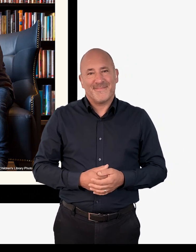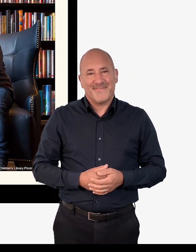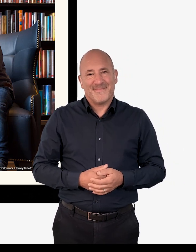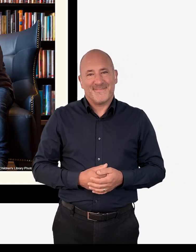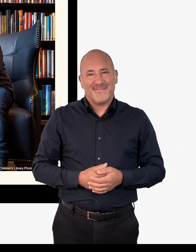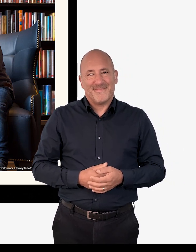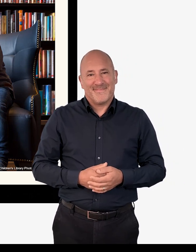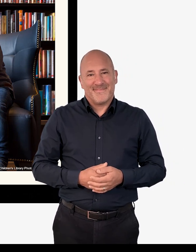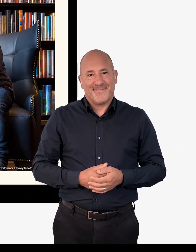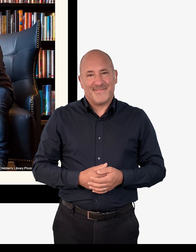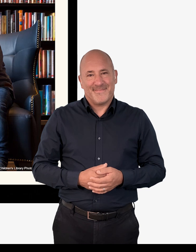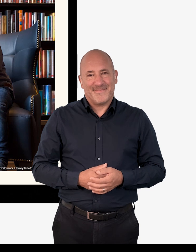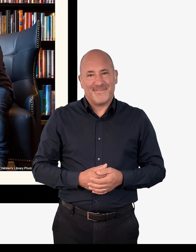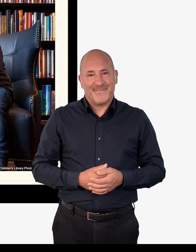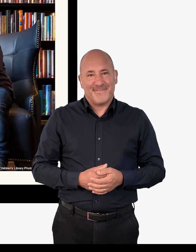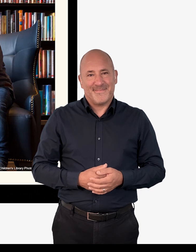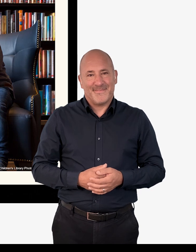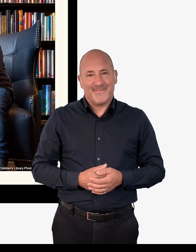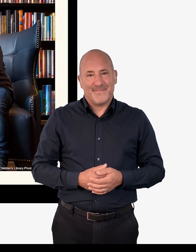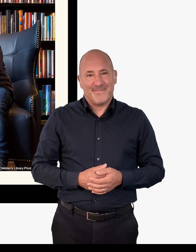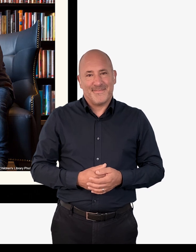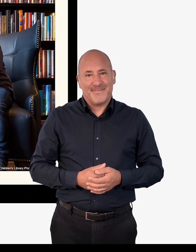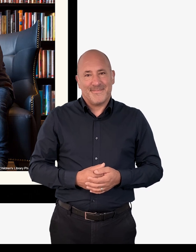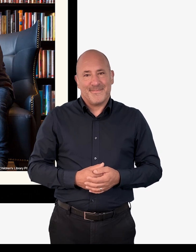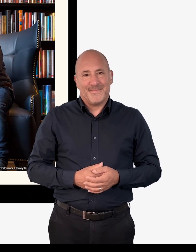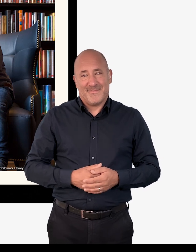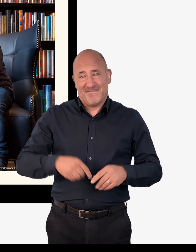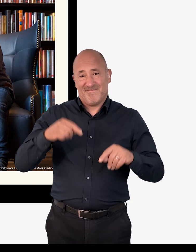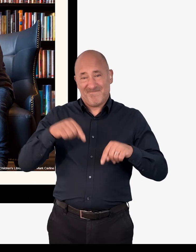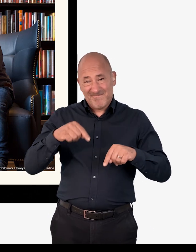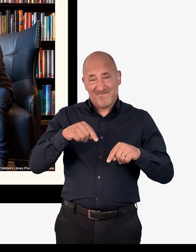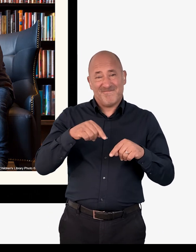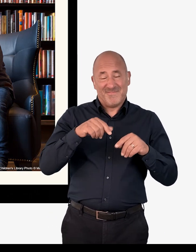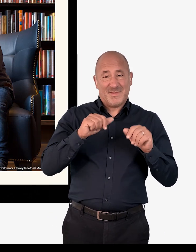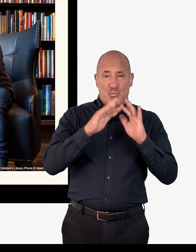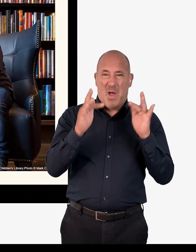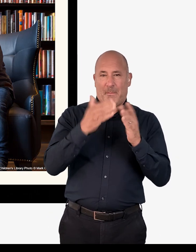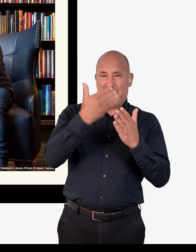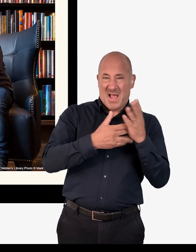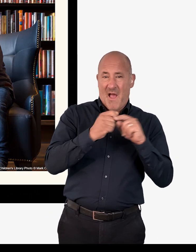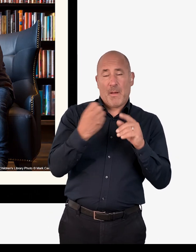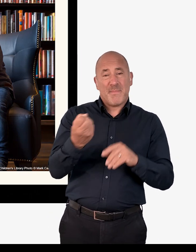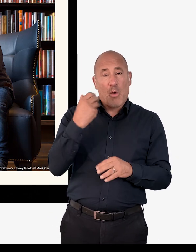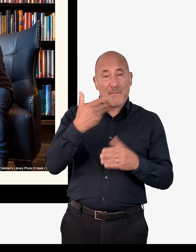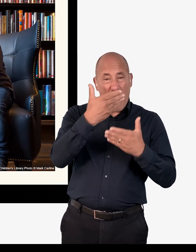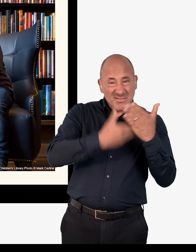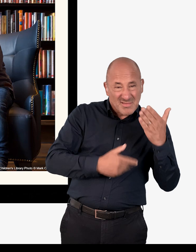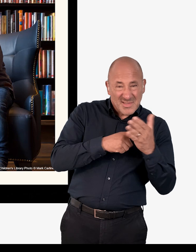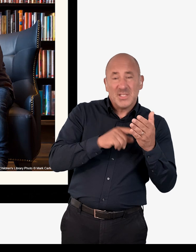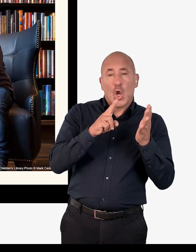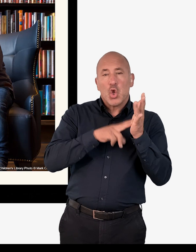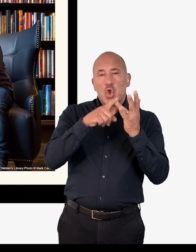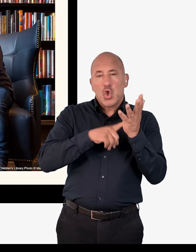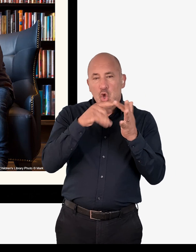automated captions, which are visible on the screen. You will find the PowerPoint file with notes alongside a